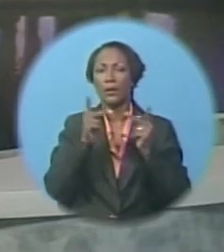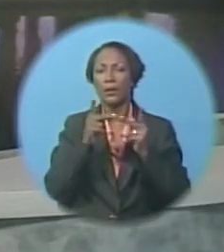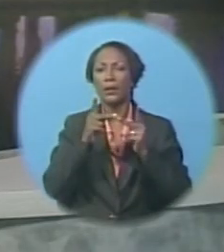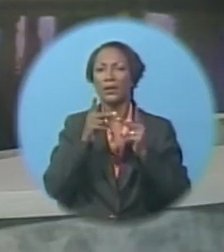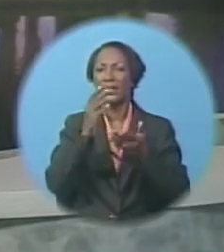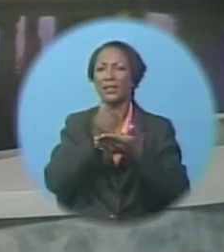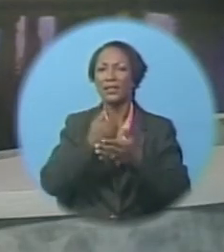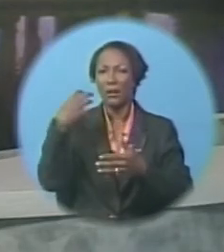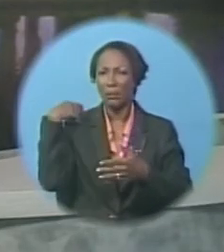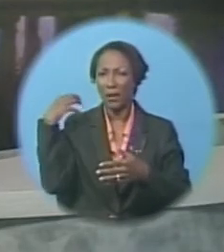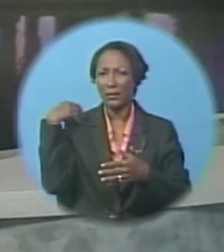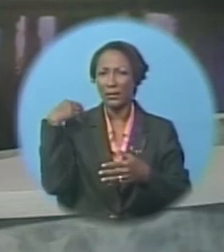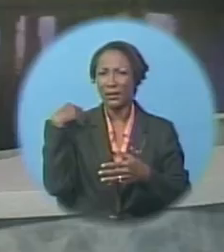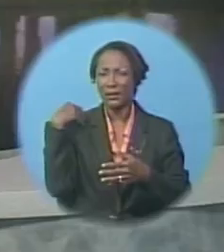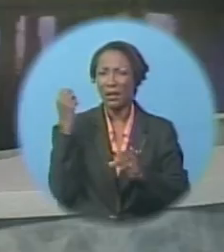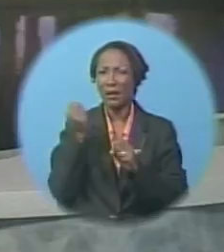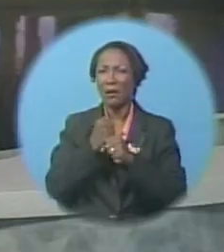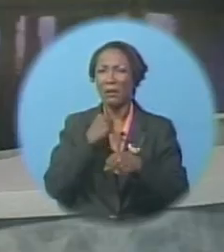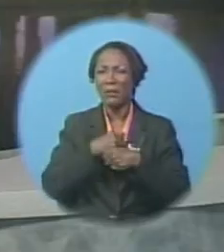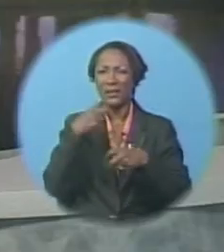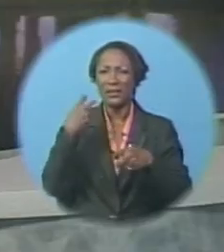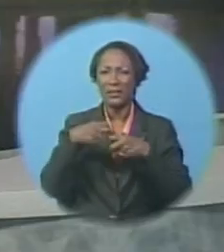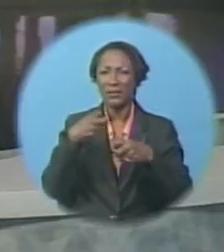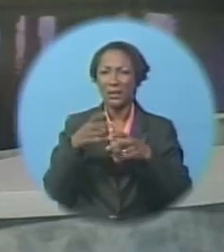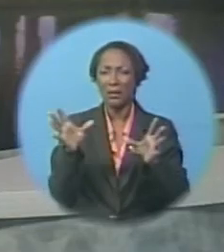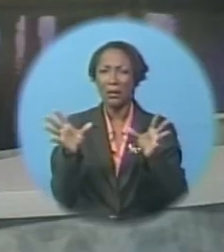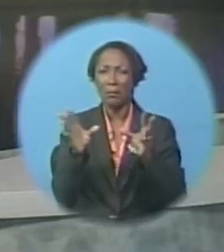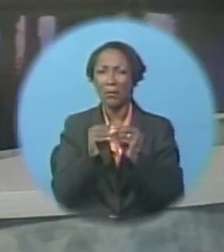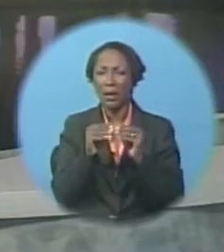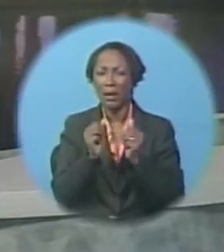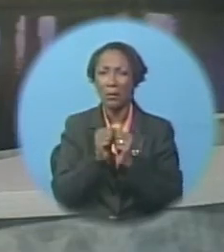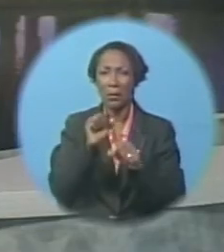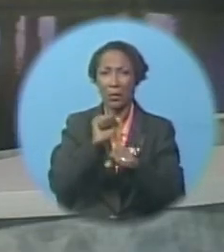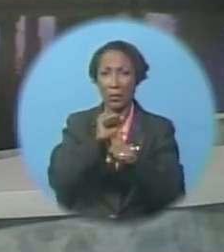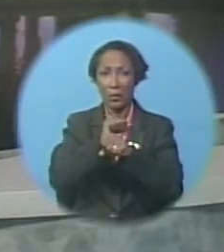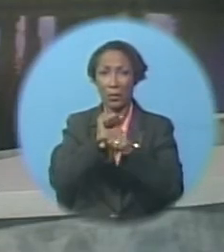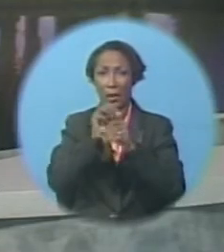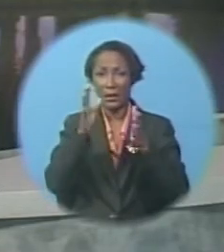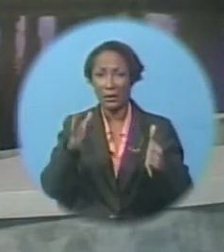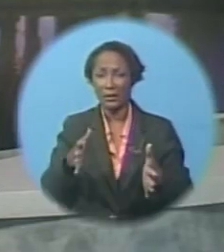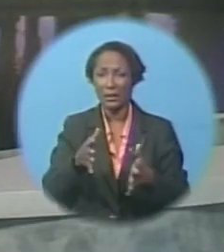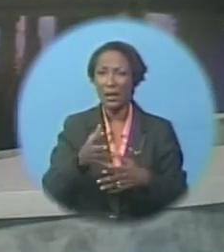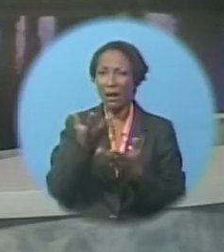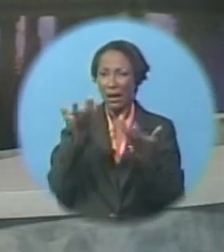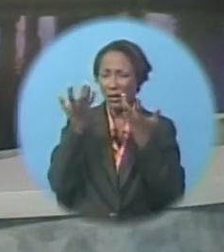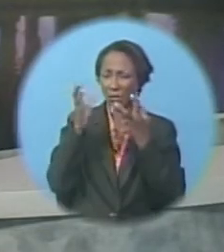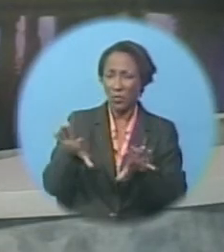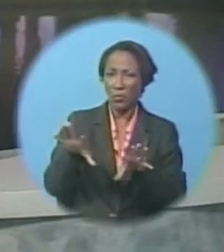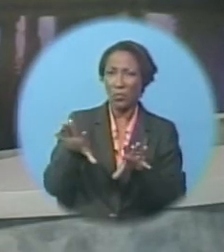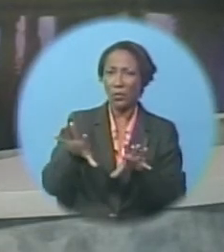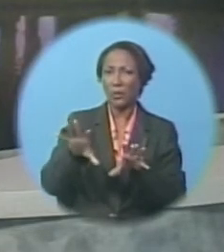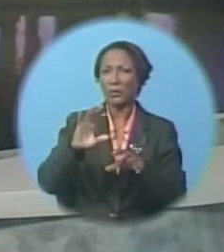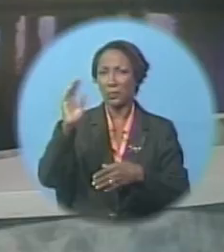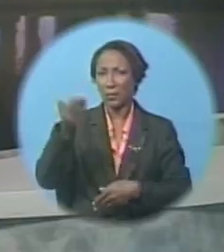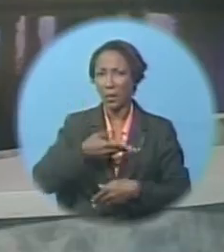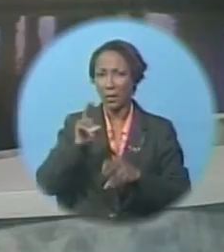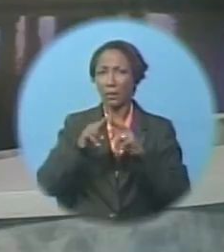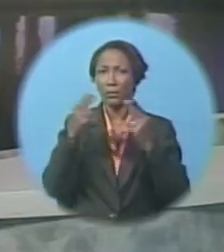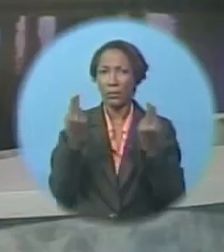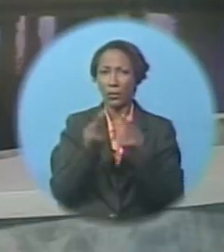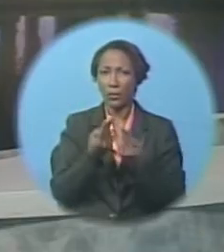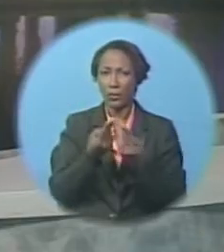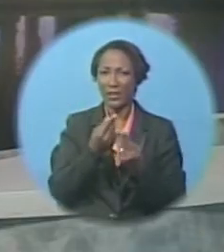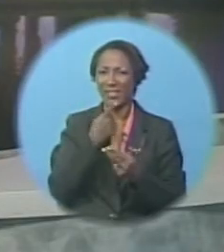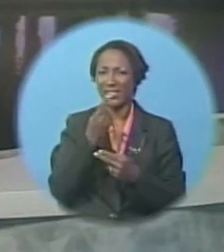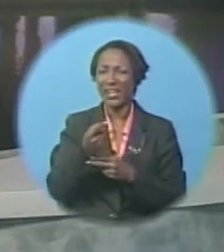been making it difficult to meet with workers and have even been moving to de-recognize unions in some instances. She says this